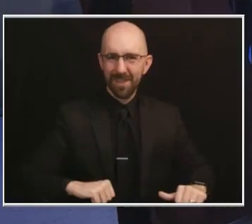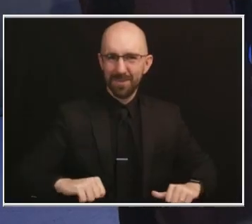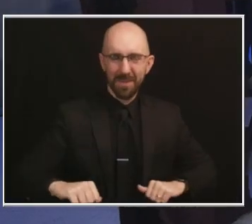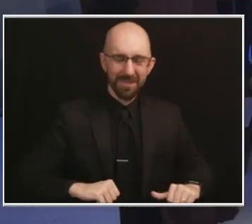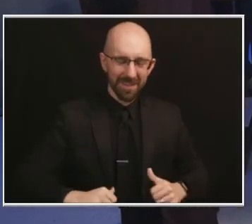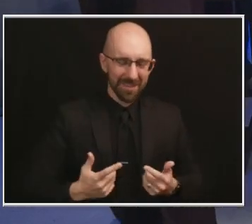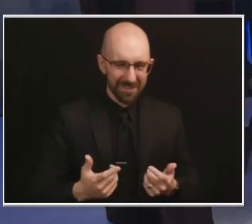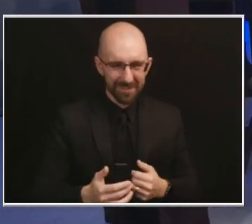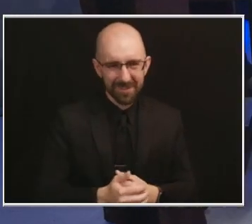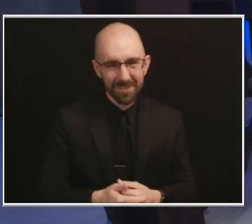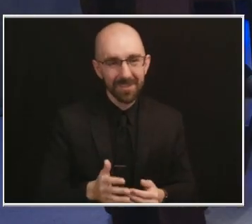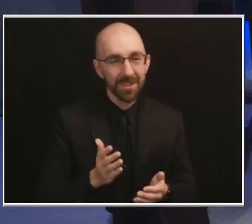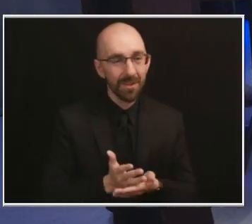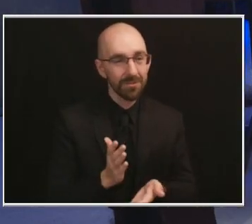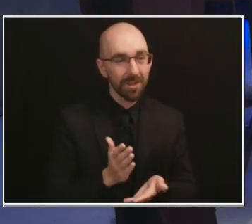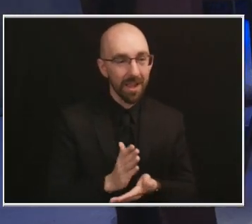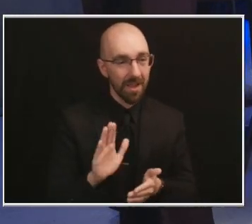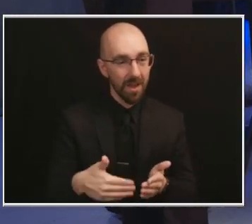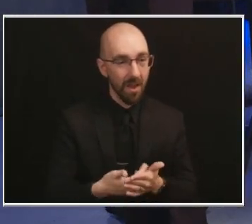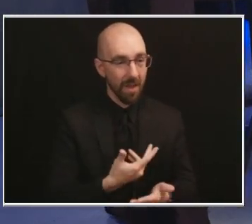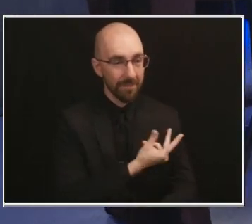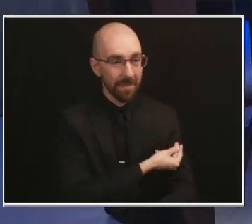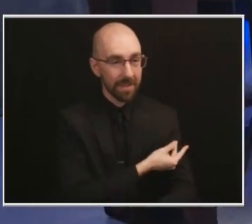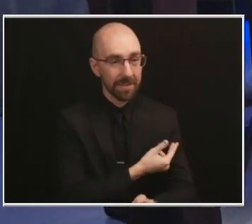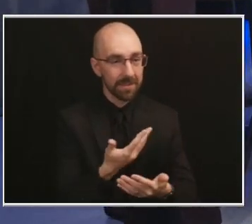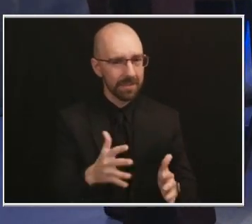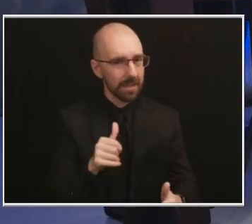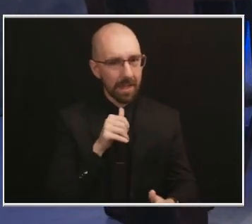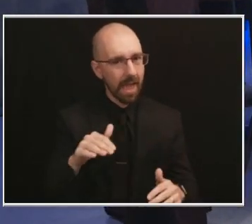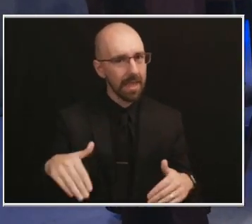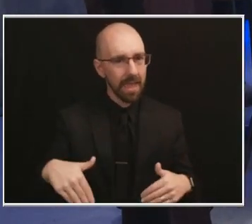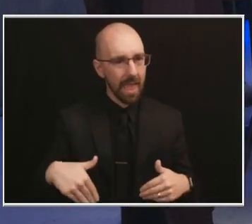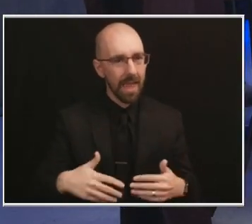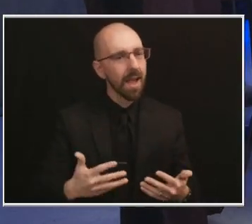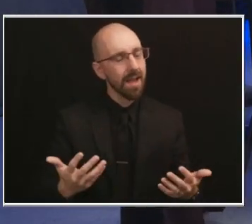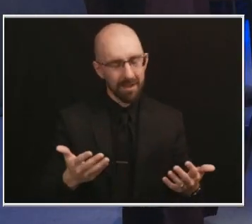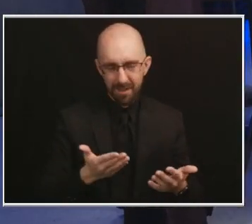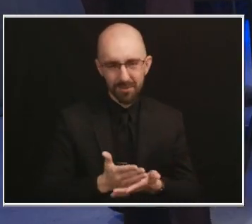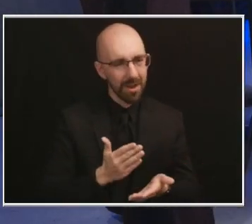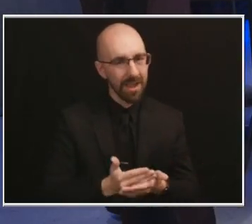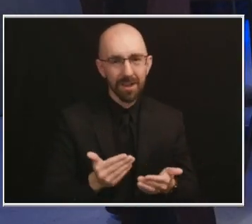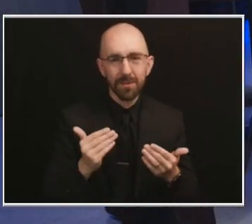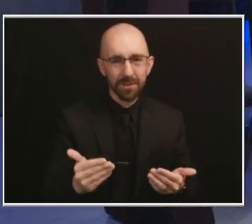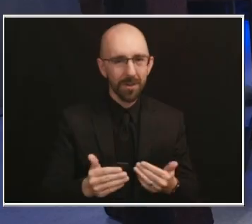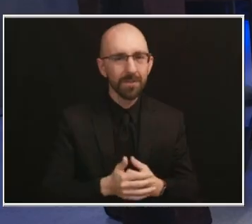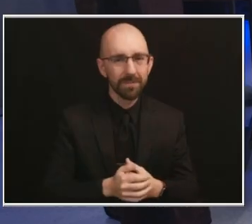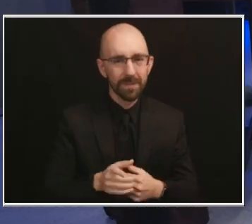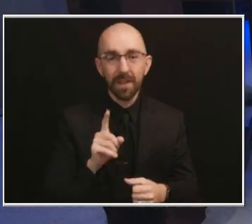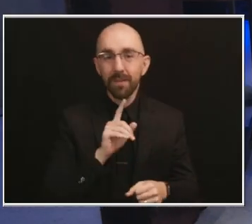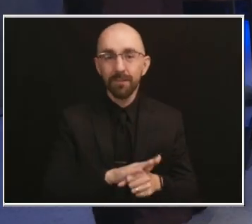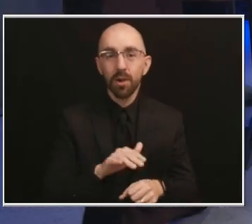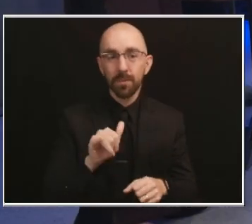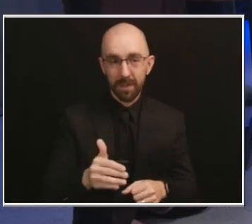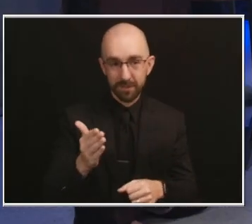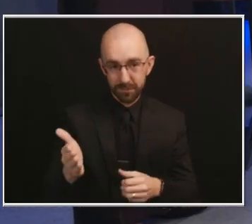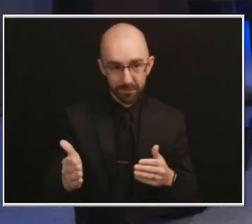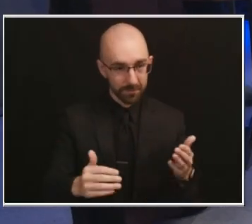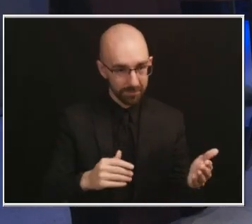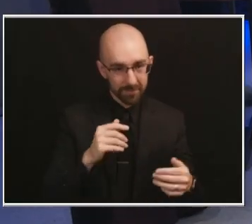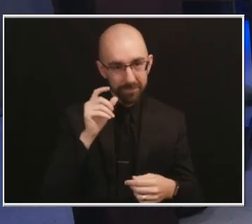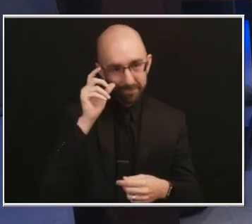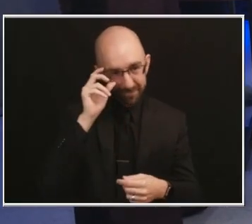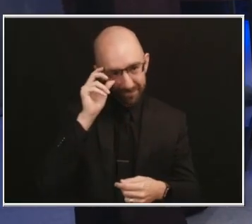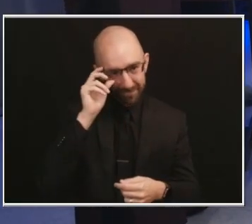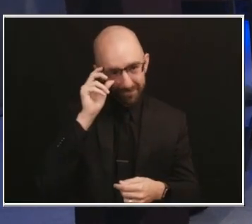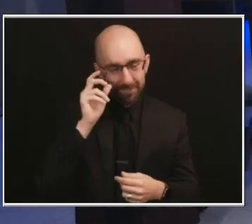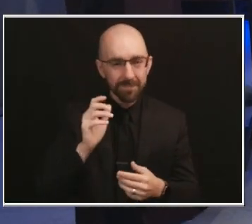All right. Are we all vaccinated now? Not quite. All right. getting there. Tara, here we go. Just have you confirm that is yourself. Yes, that's fine. Well, And I just